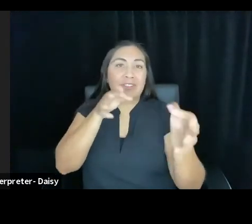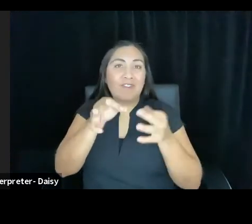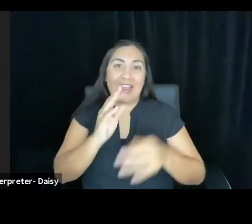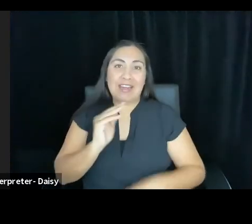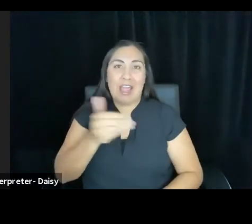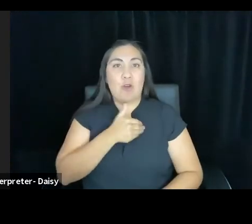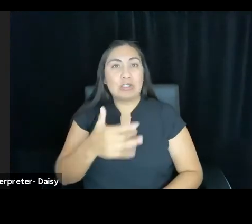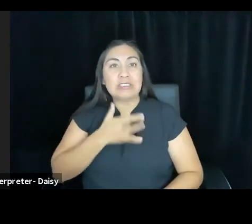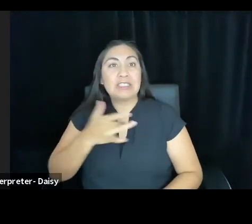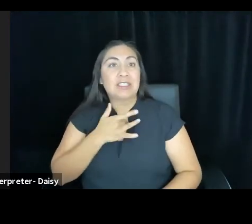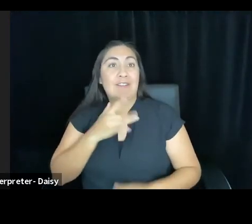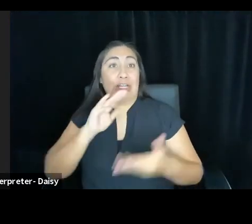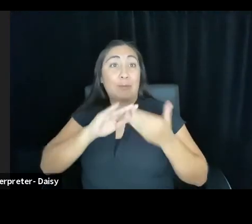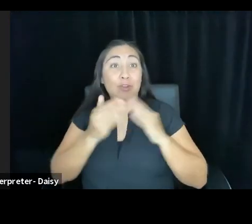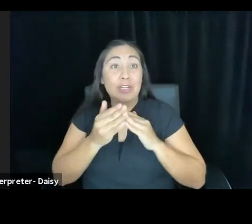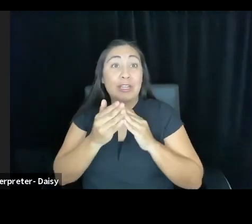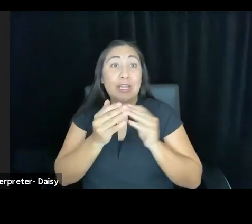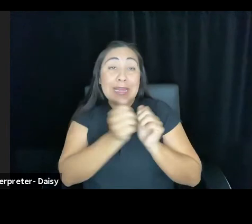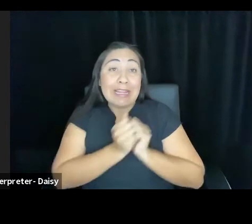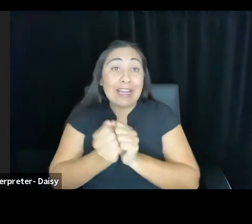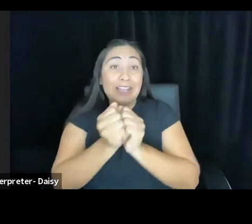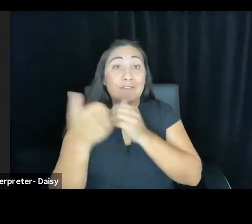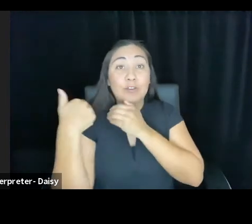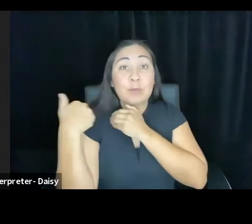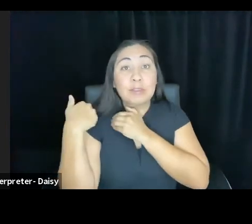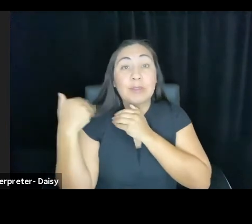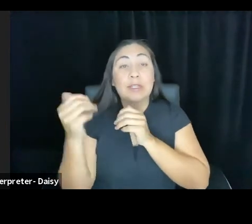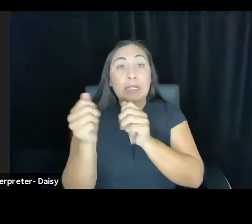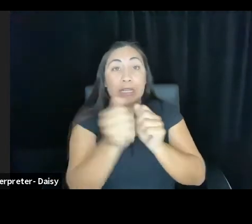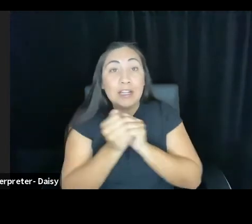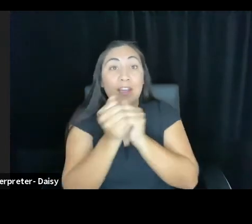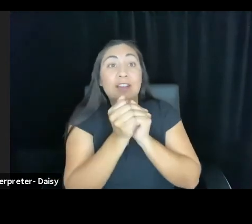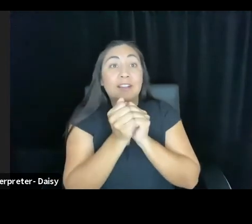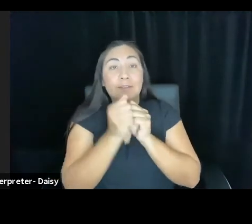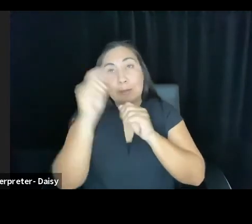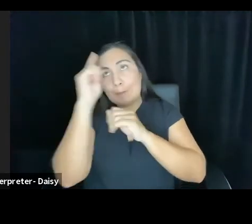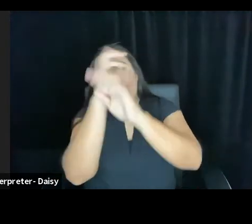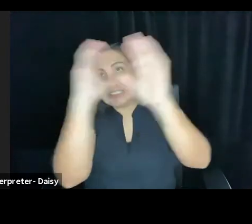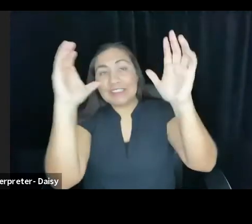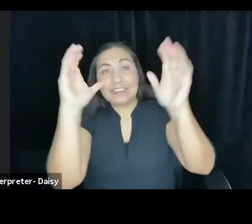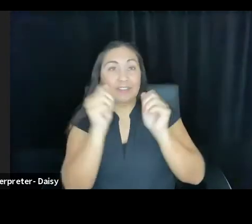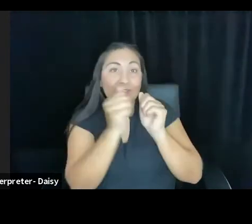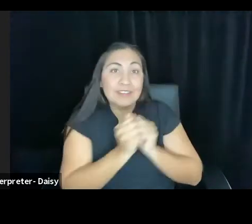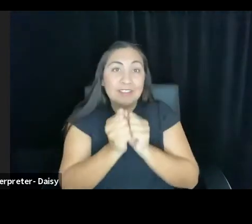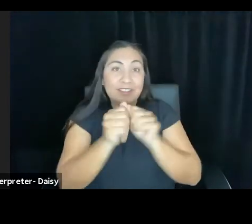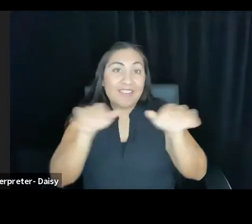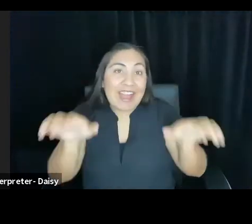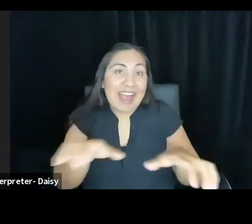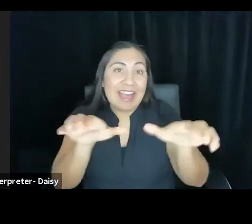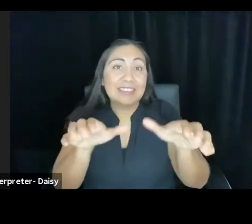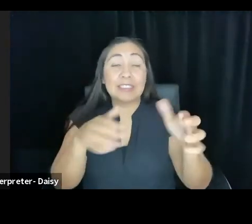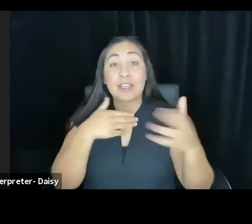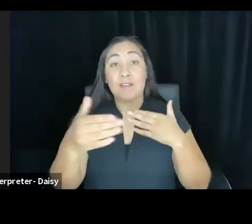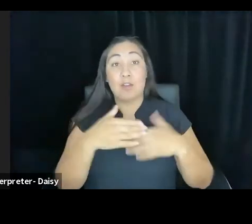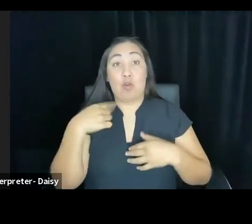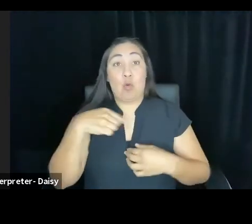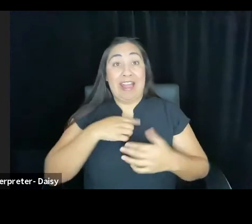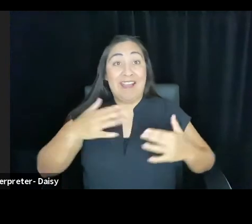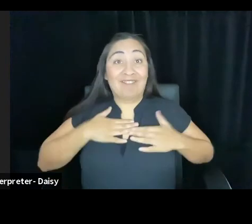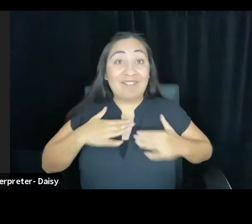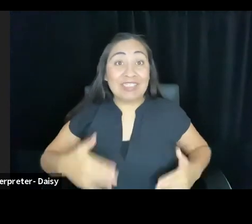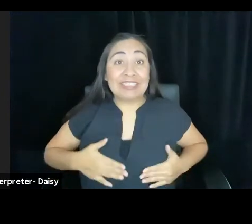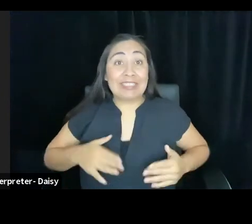responsibility, collective imagination, and collective action. Although we may be physically distant, we